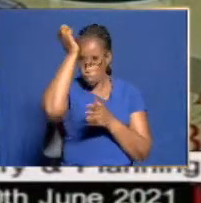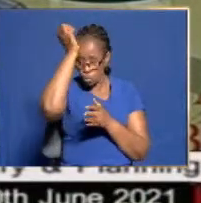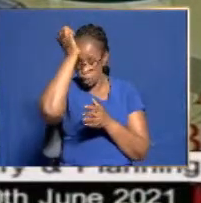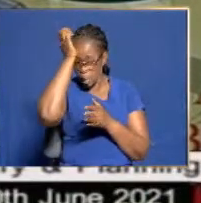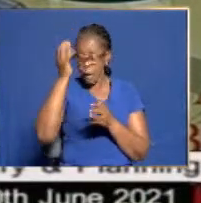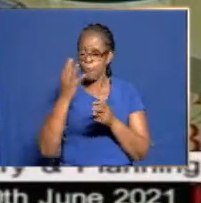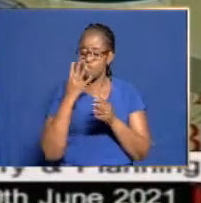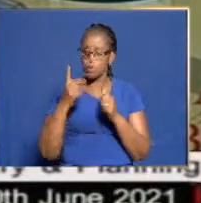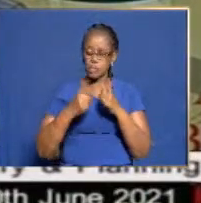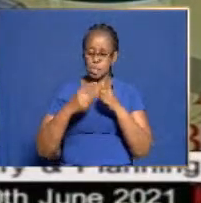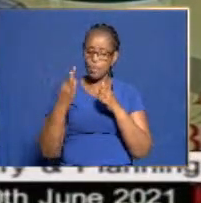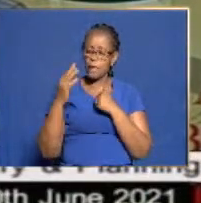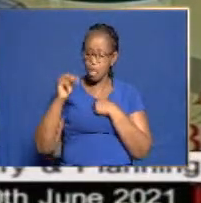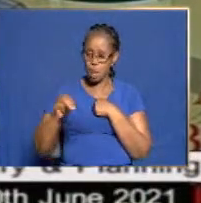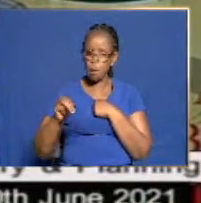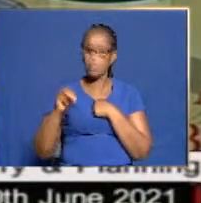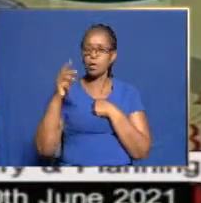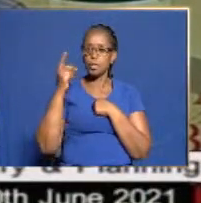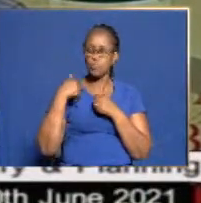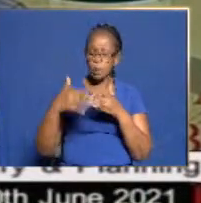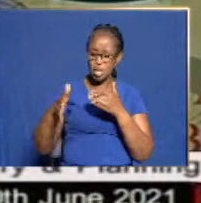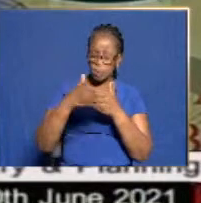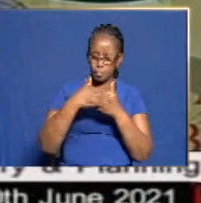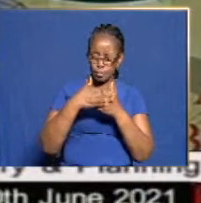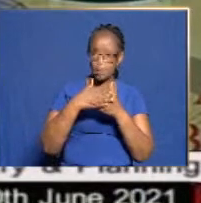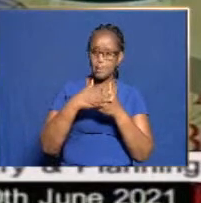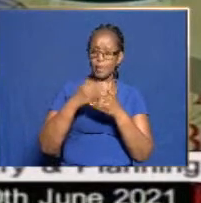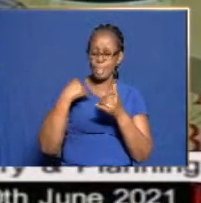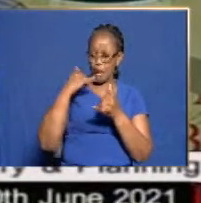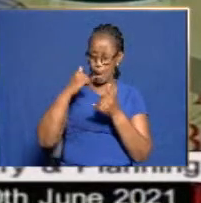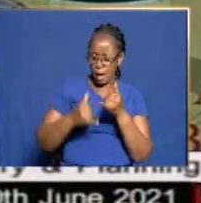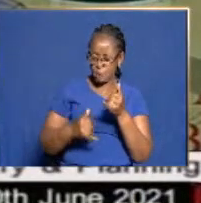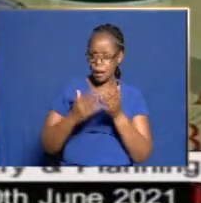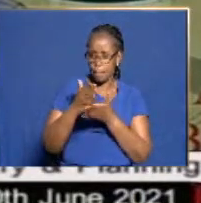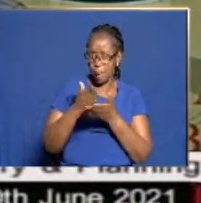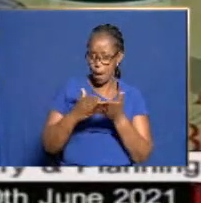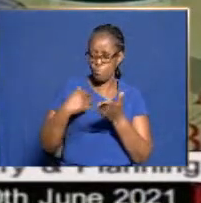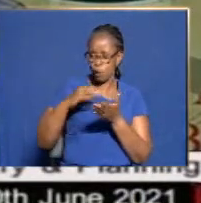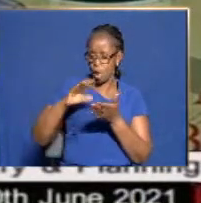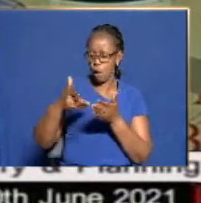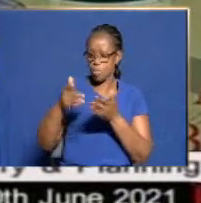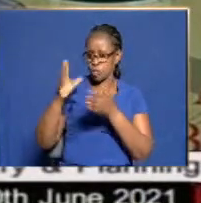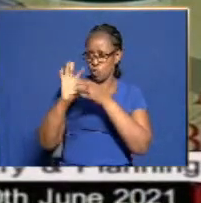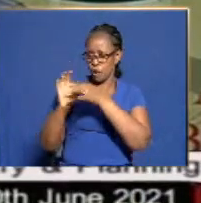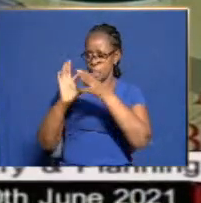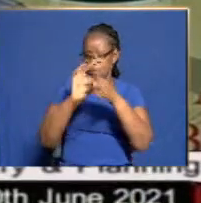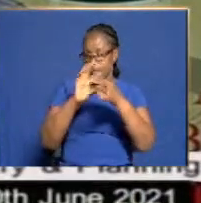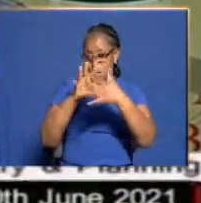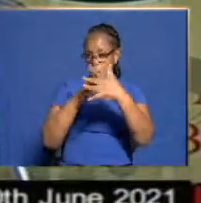₦463 million for maintenance and rehabilitation of last mile county connectivity network.